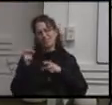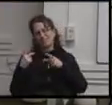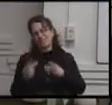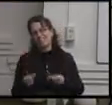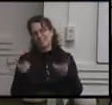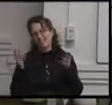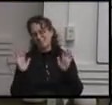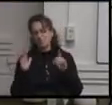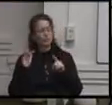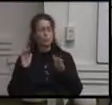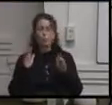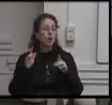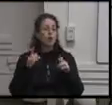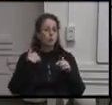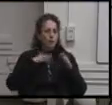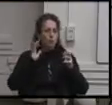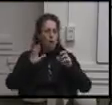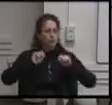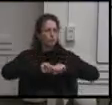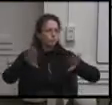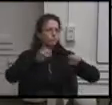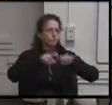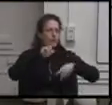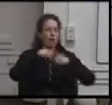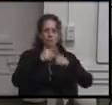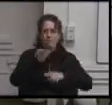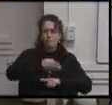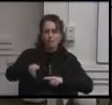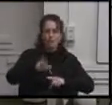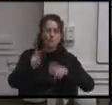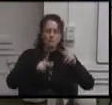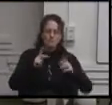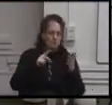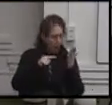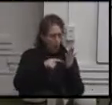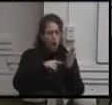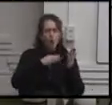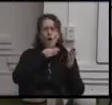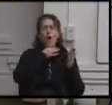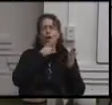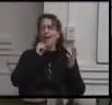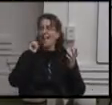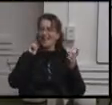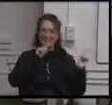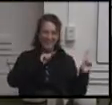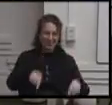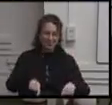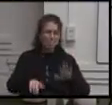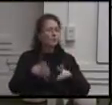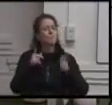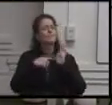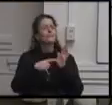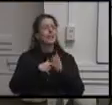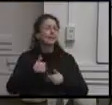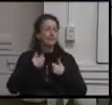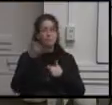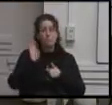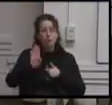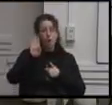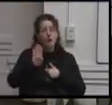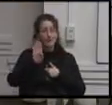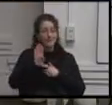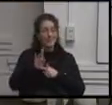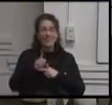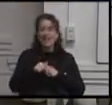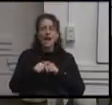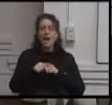town of Brattleboro and all we have to offer. And so instead of, if somebody wants to take a day trip out of Boston, instead of heading up to Portland, maybe they'll head